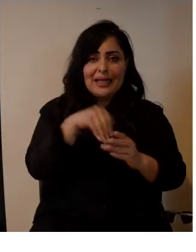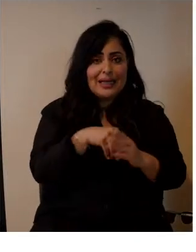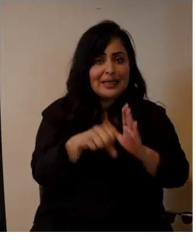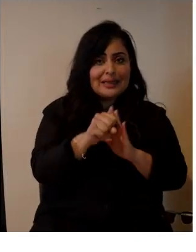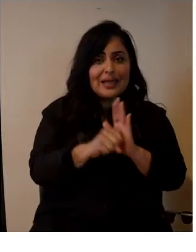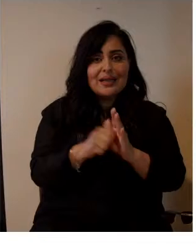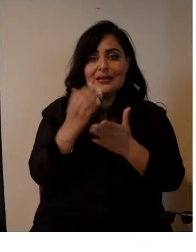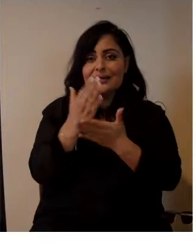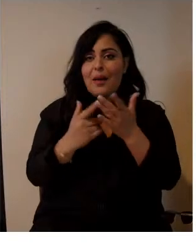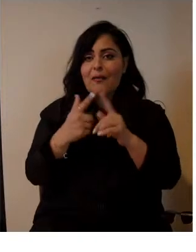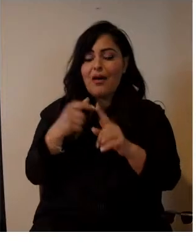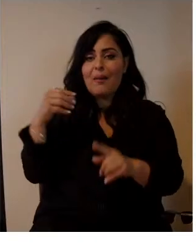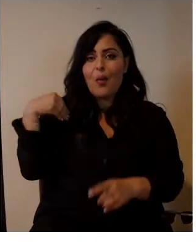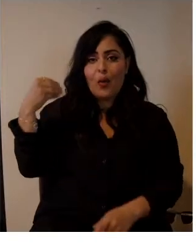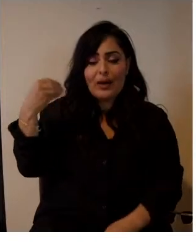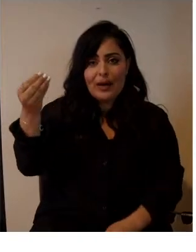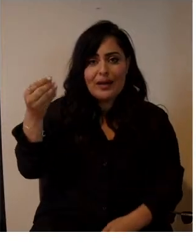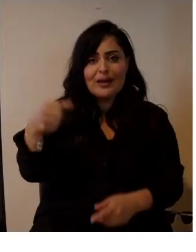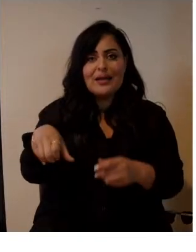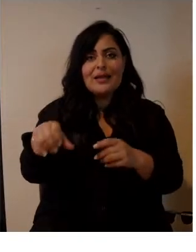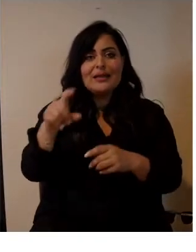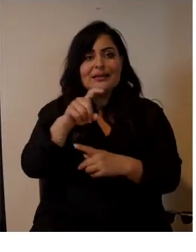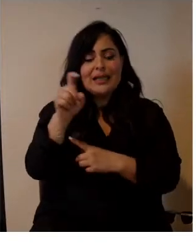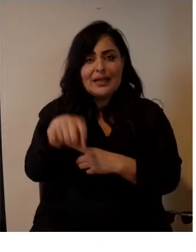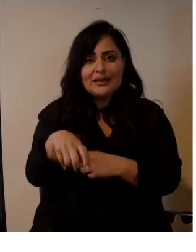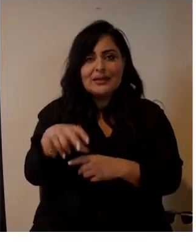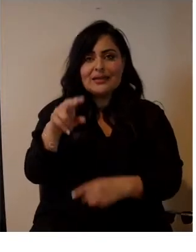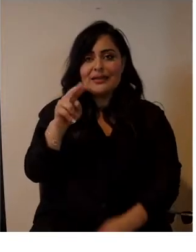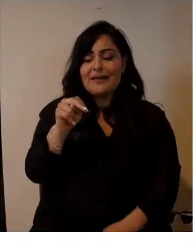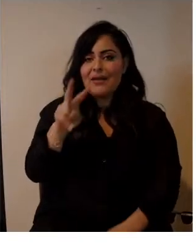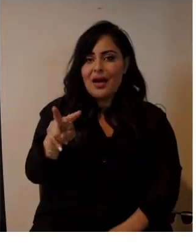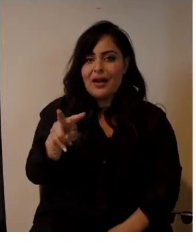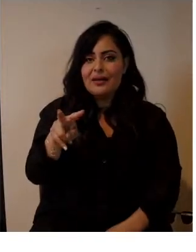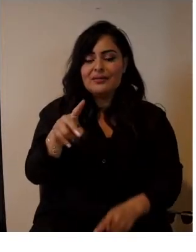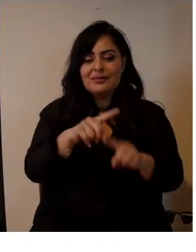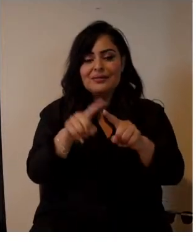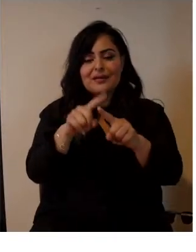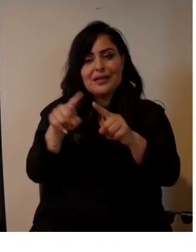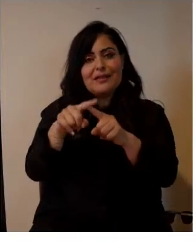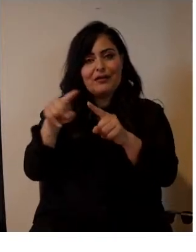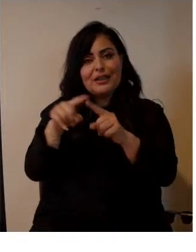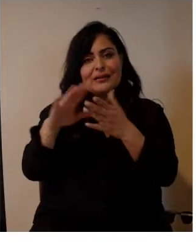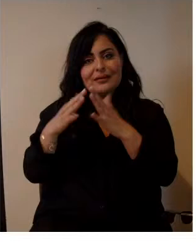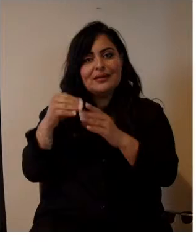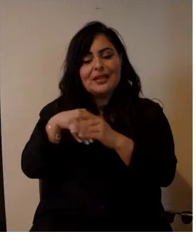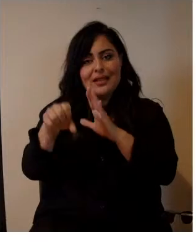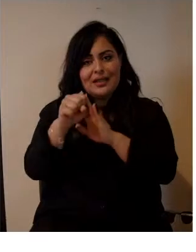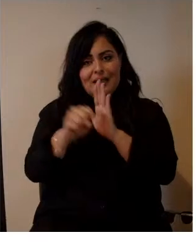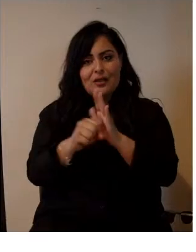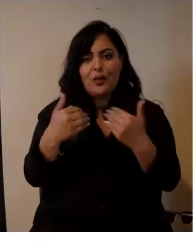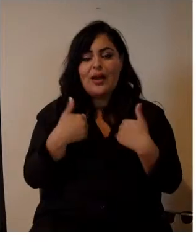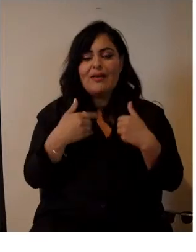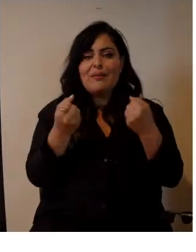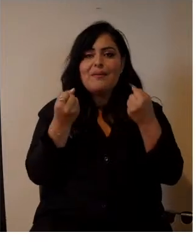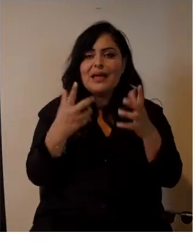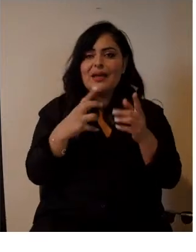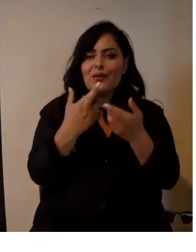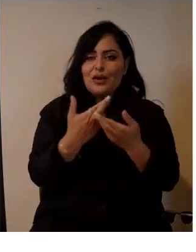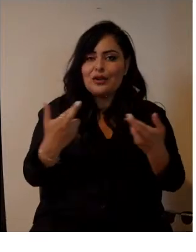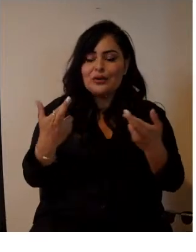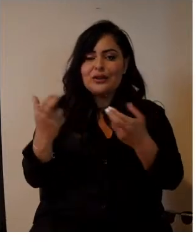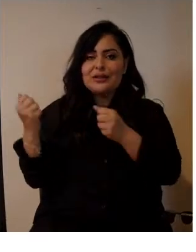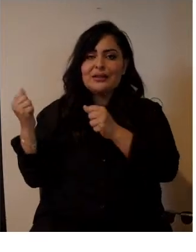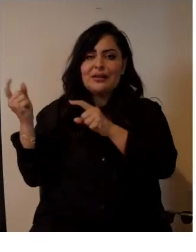Oregon, Nevada, Texas, and locally around the state. So we have a lot of pre-positioning resources that are coming into the